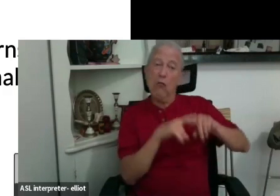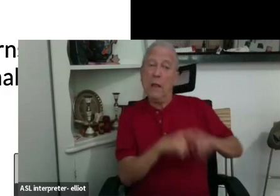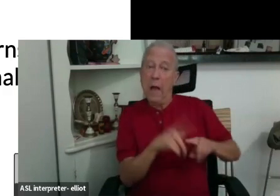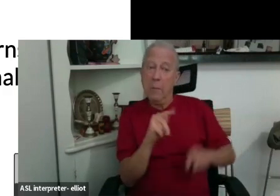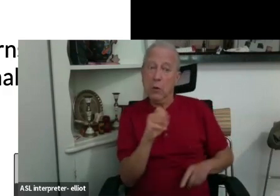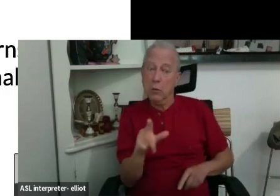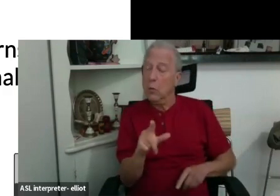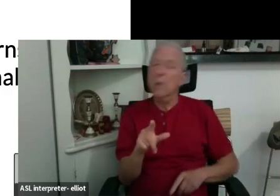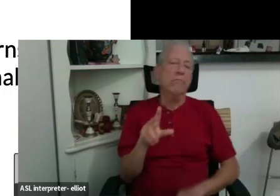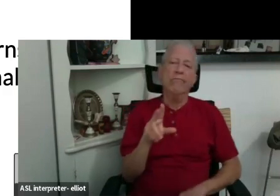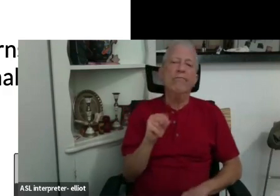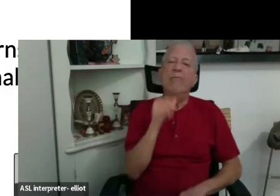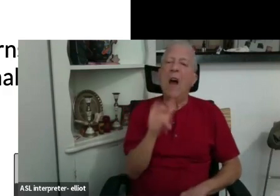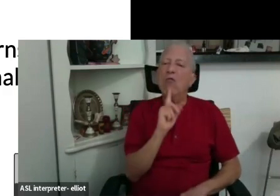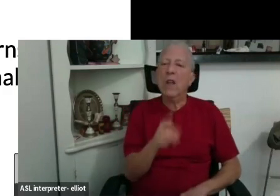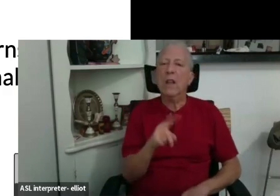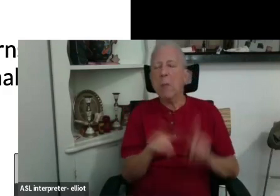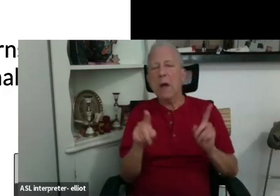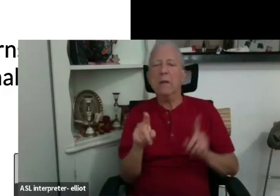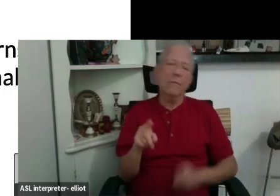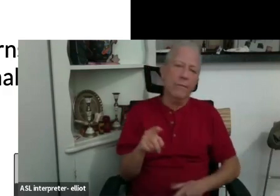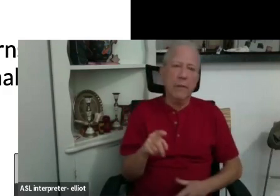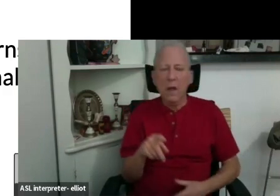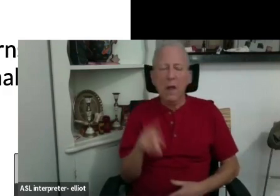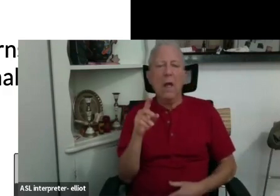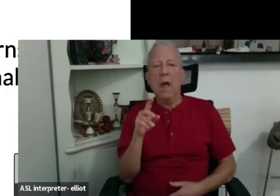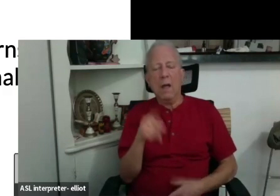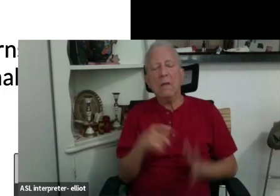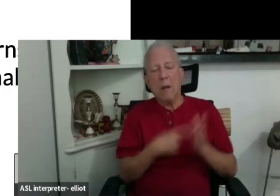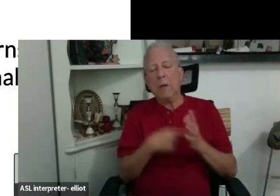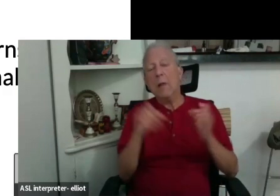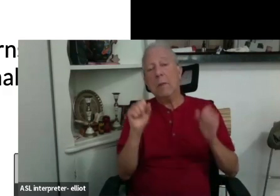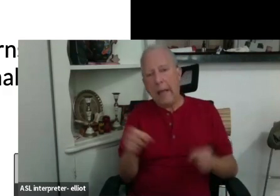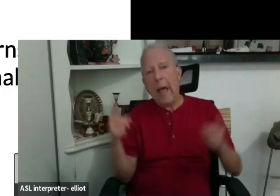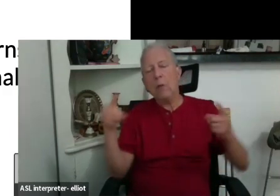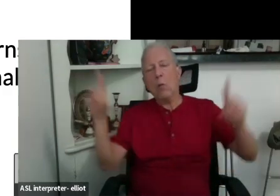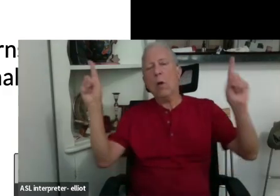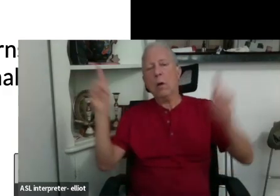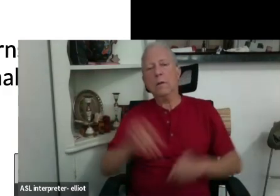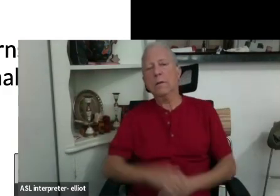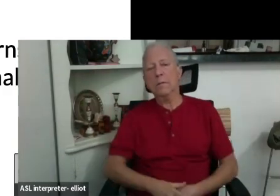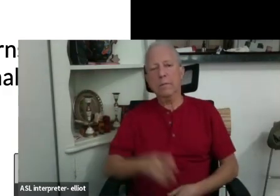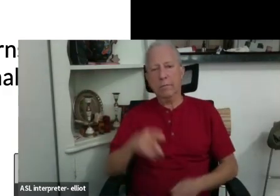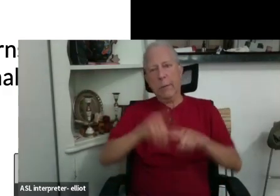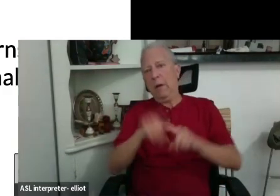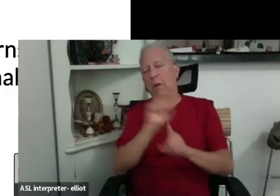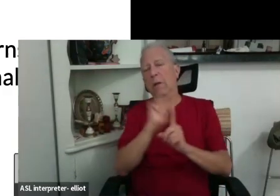really, but it's has sometimes worked for certain situations.